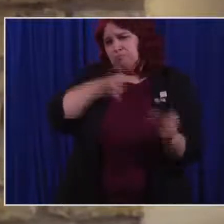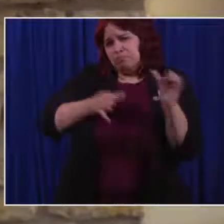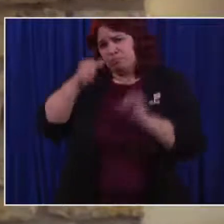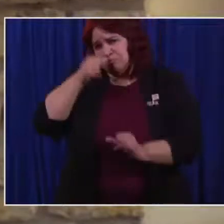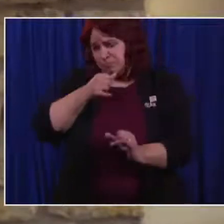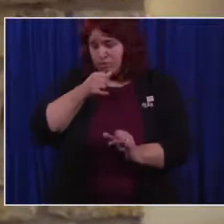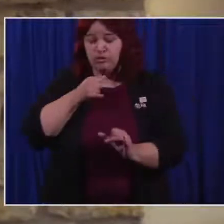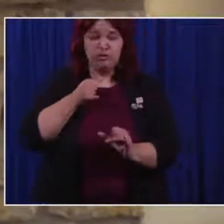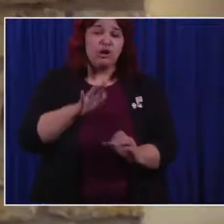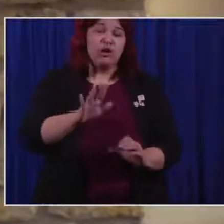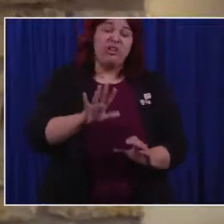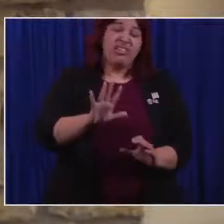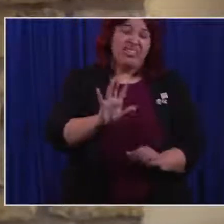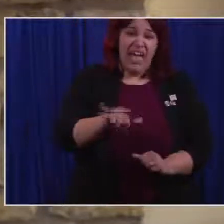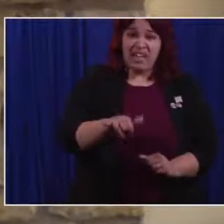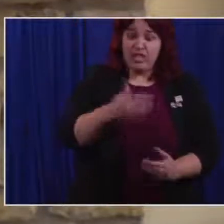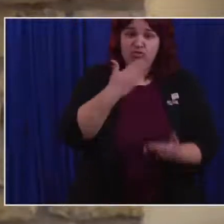sidetracked.